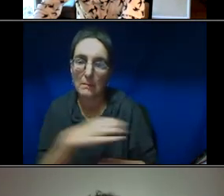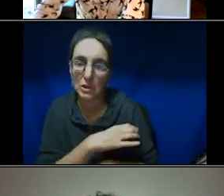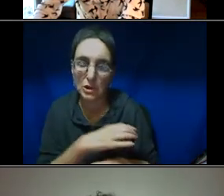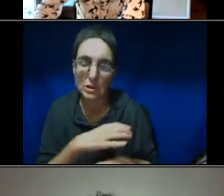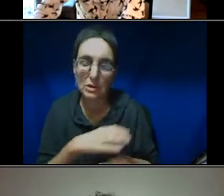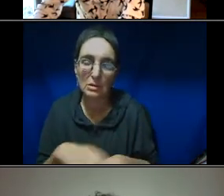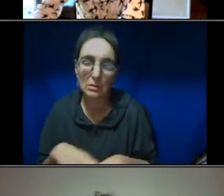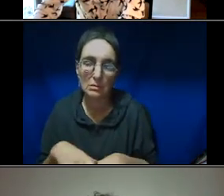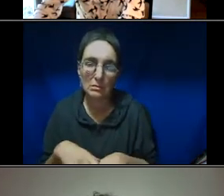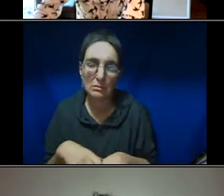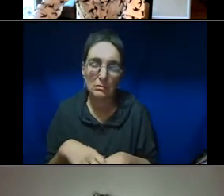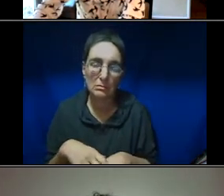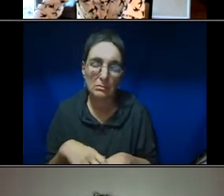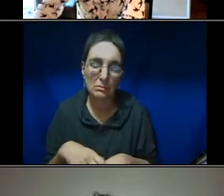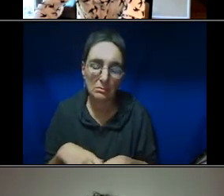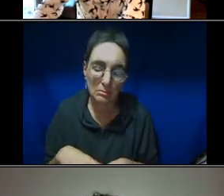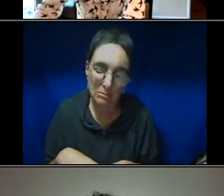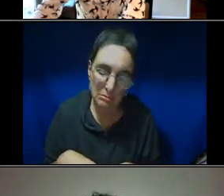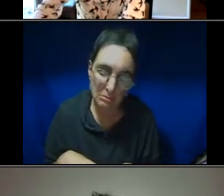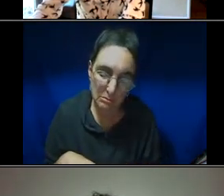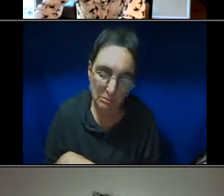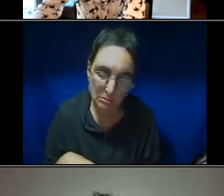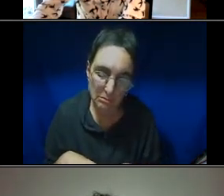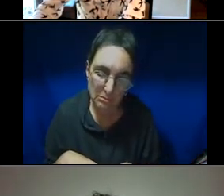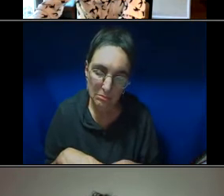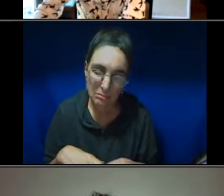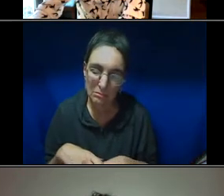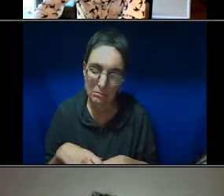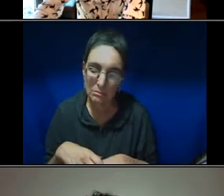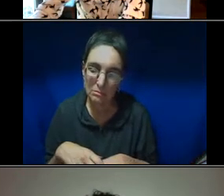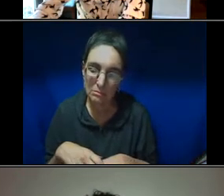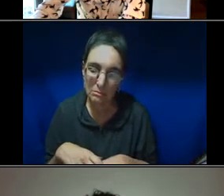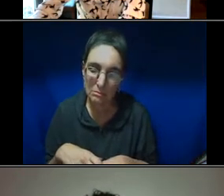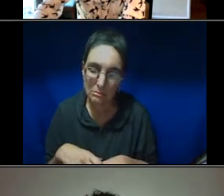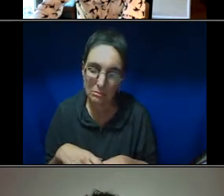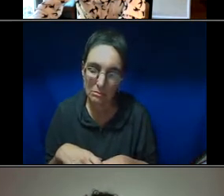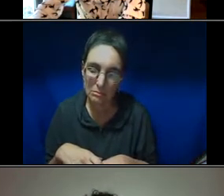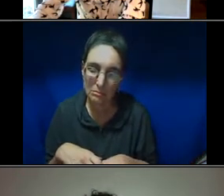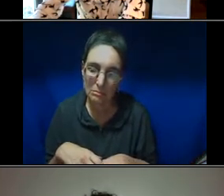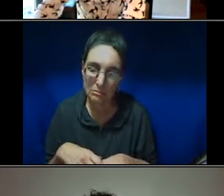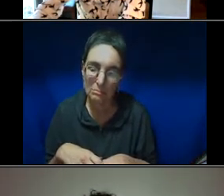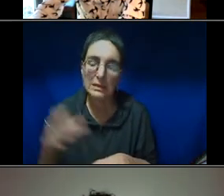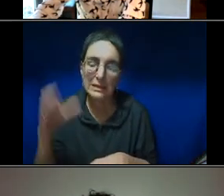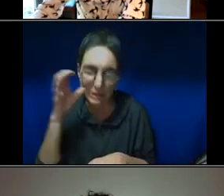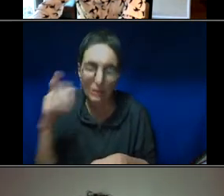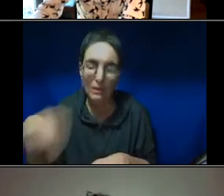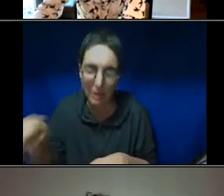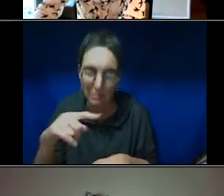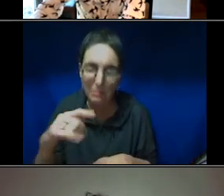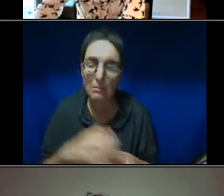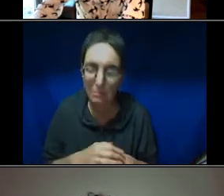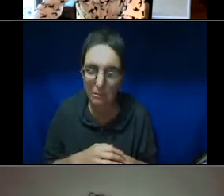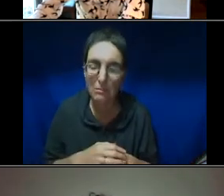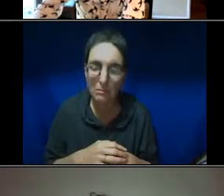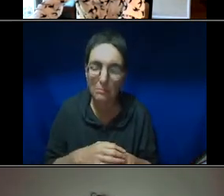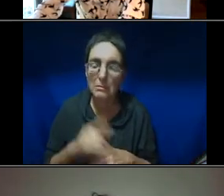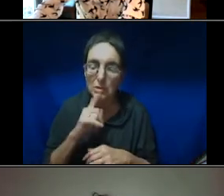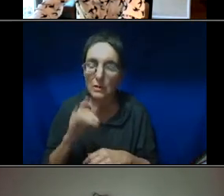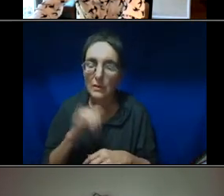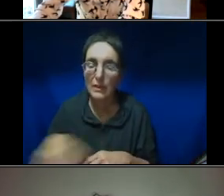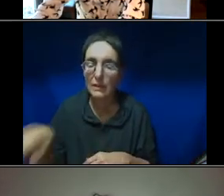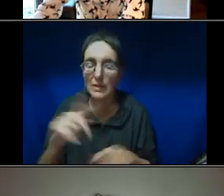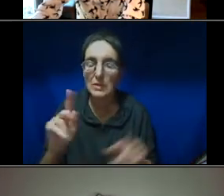to suggest who are very reliable and consistent community organizers and representatives within this community. And